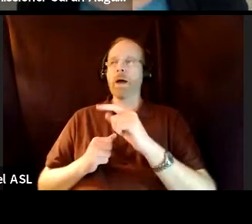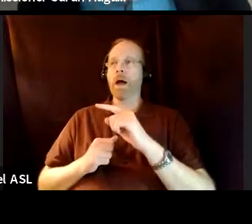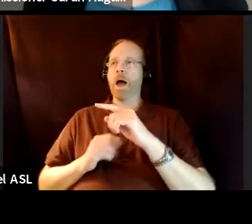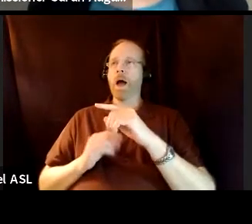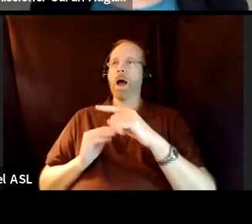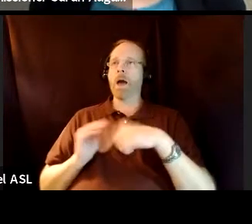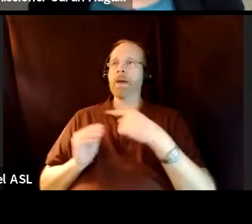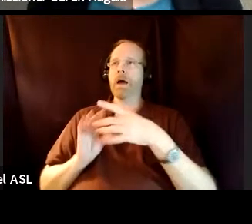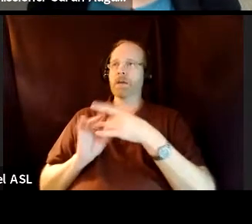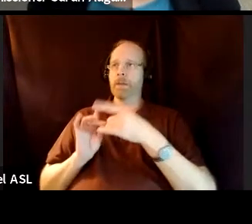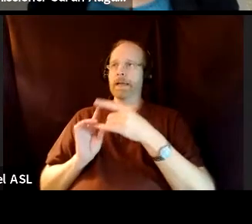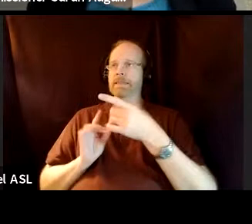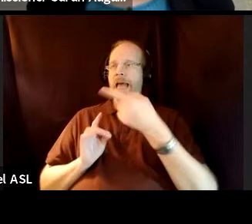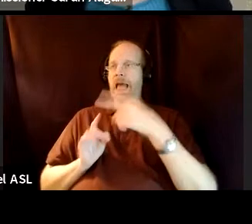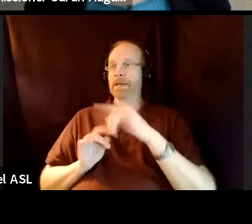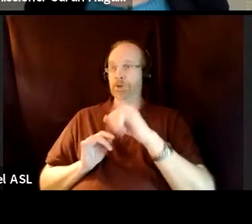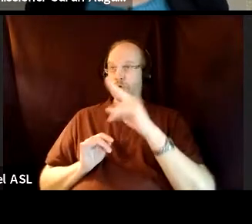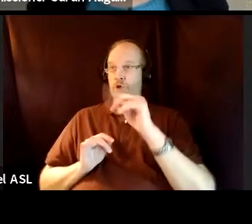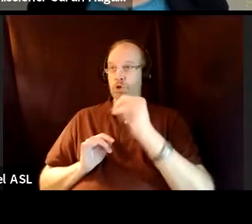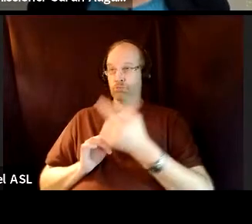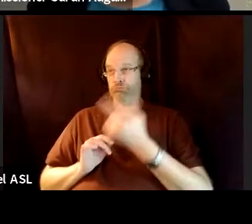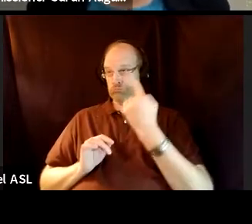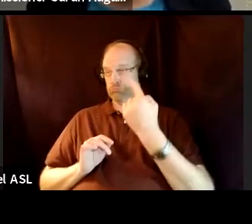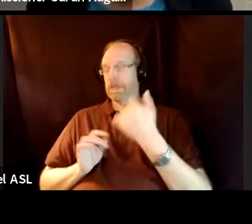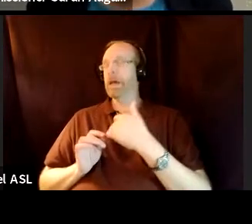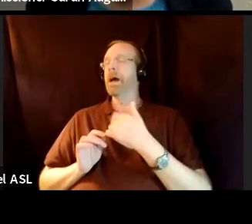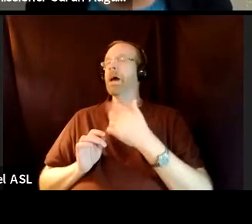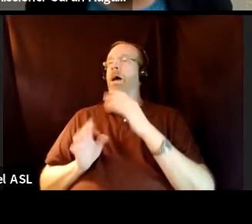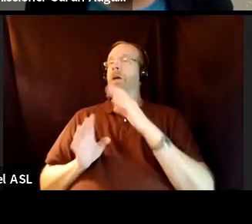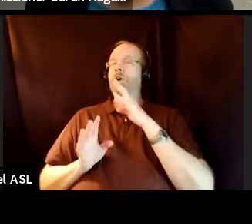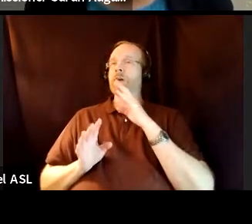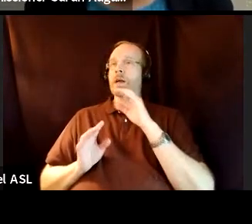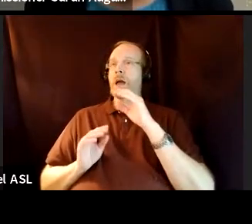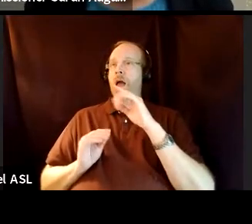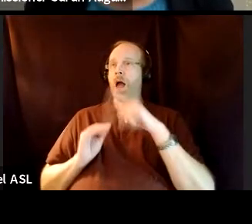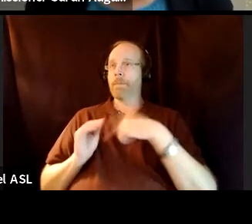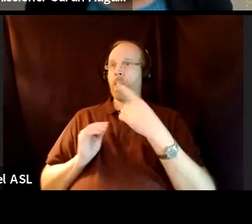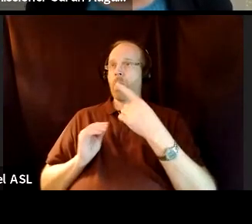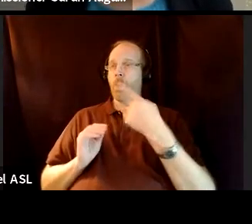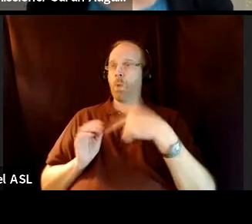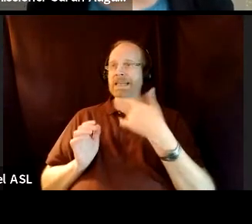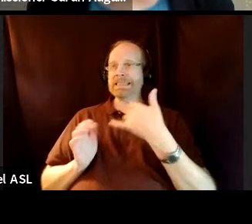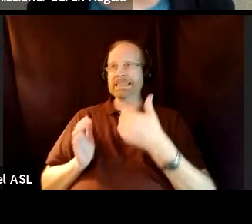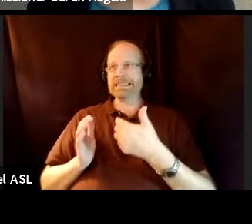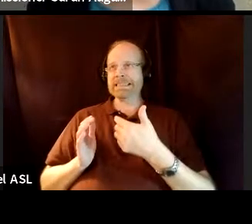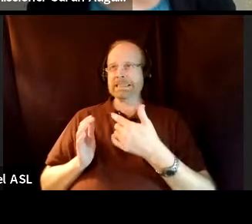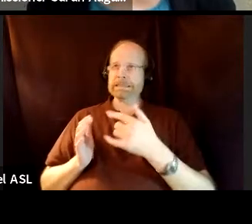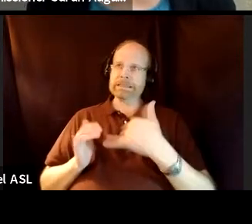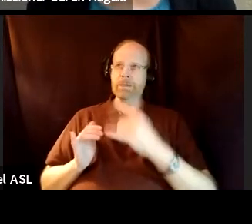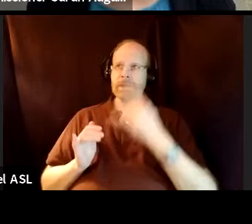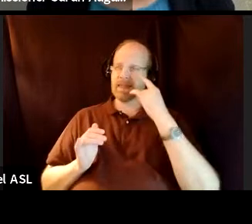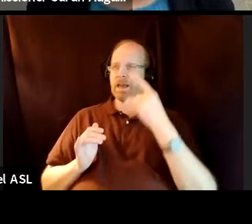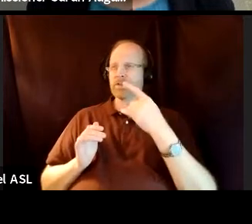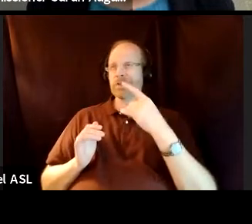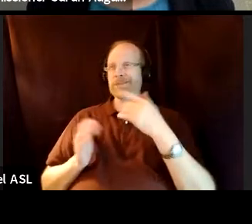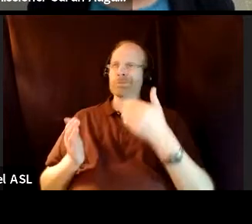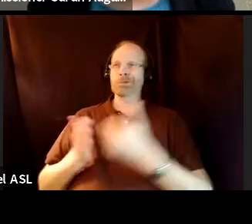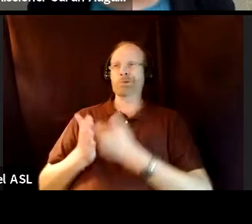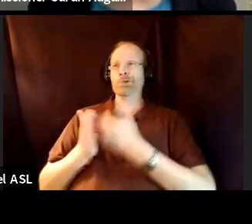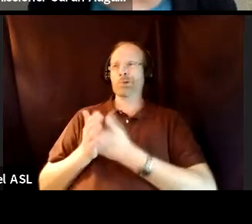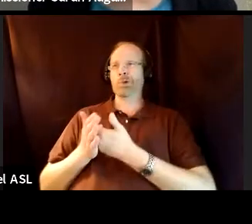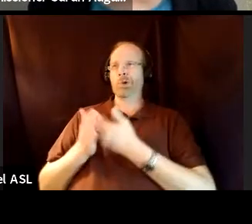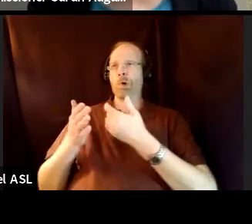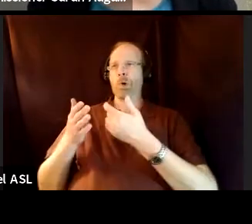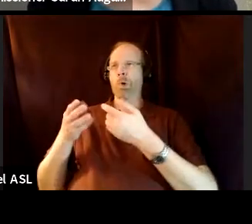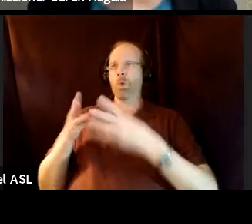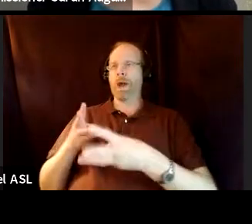June regarding what could still be considered novel approaches